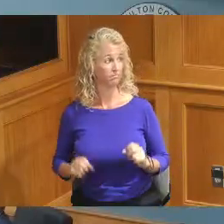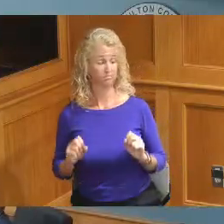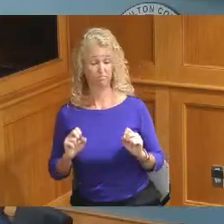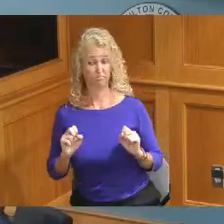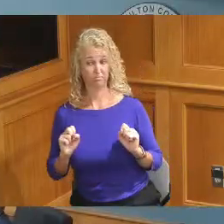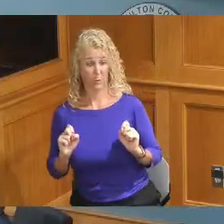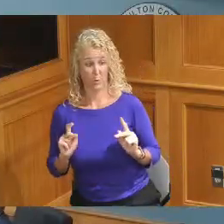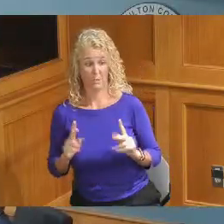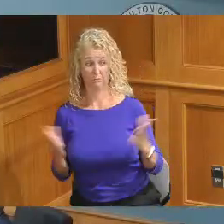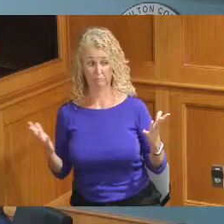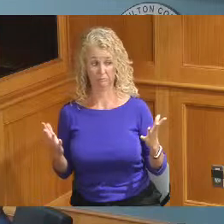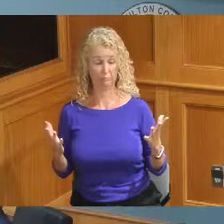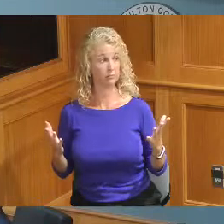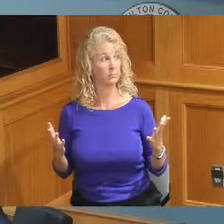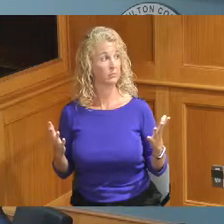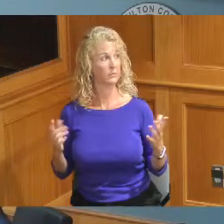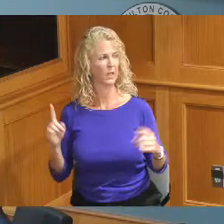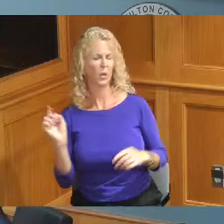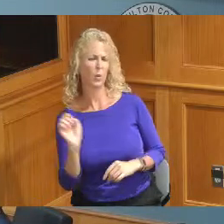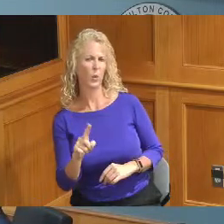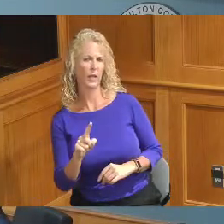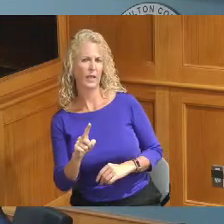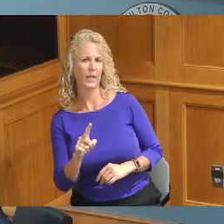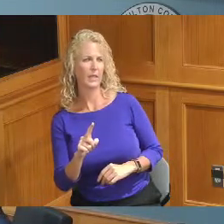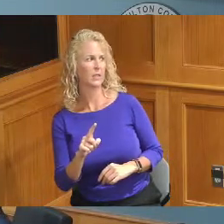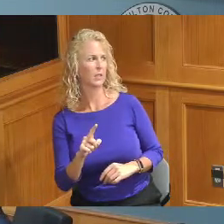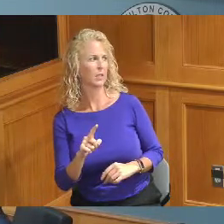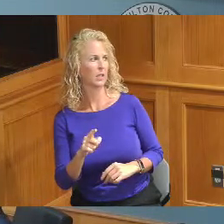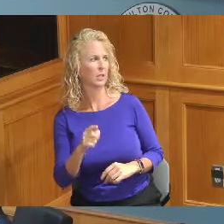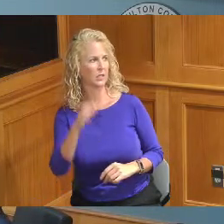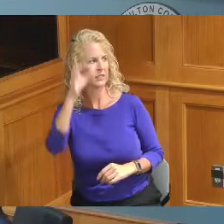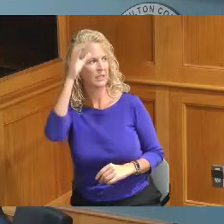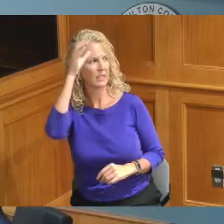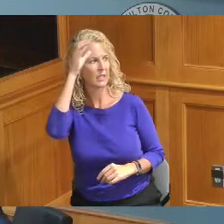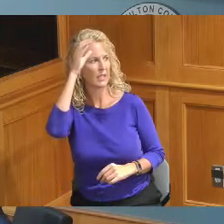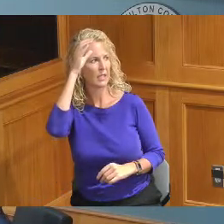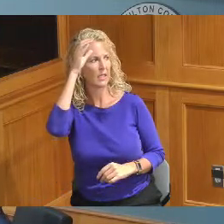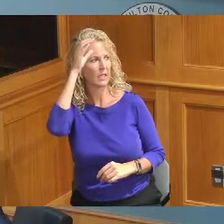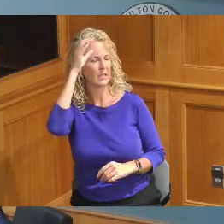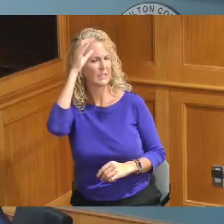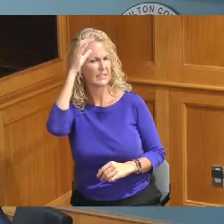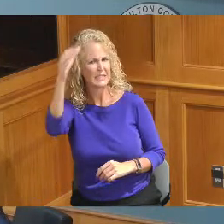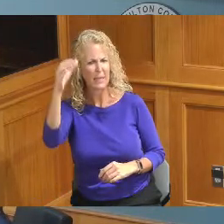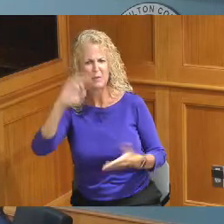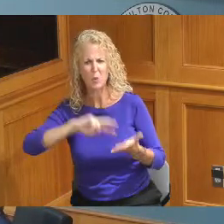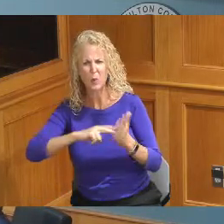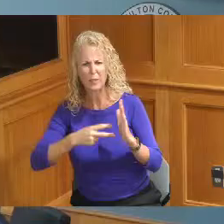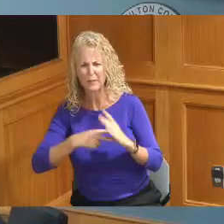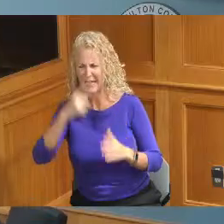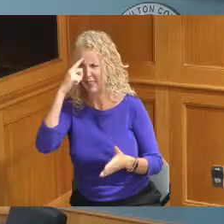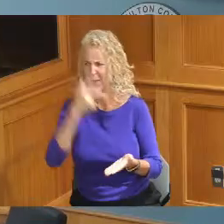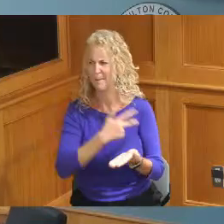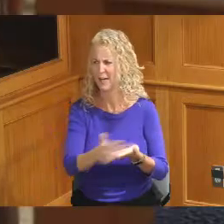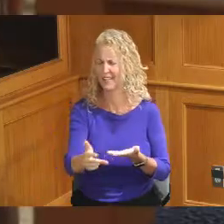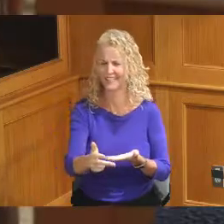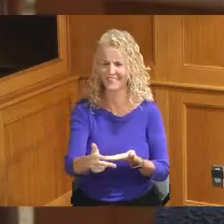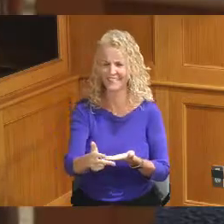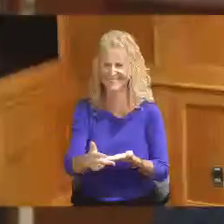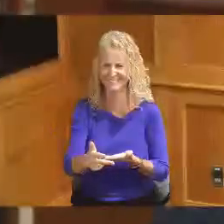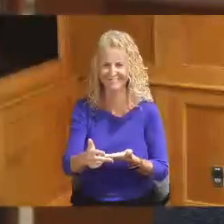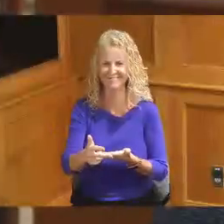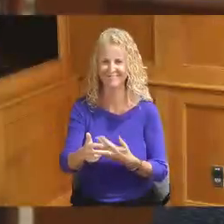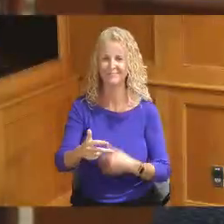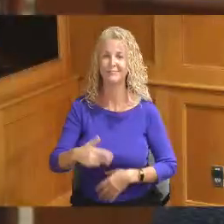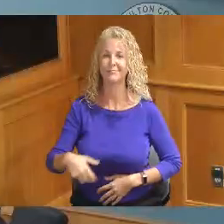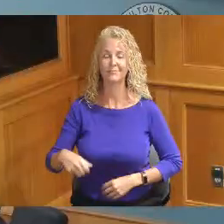Okay. I just have a question. With conceptual, what it wants to be, I thought it was a parking lot. It is a parking